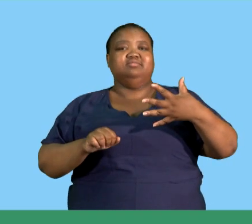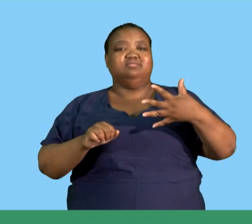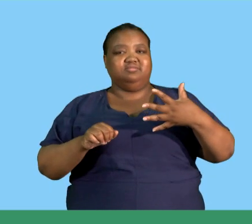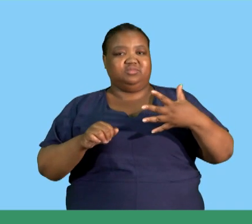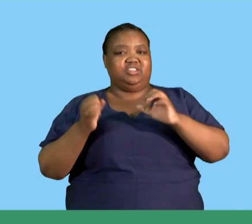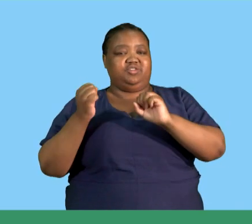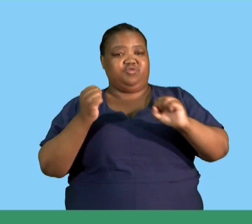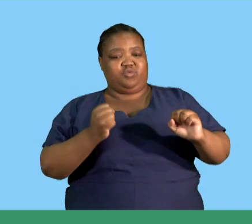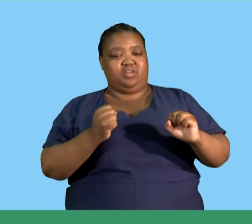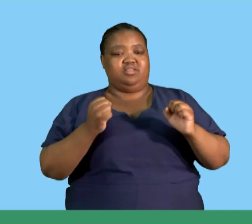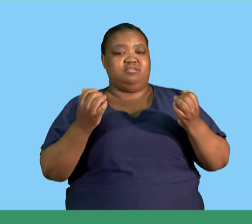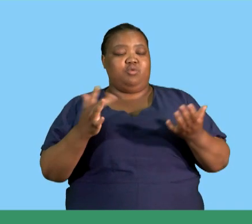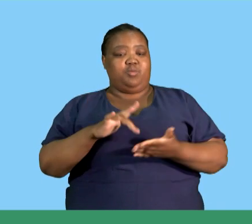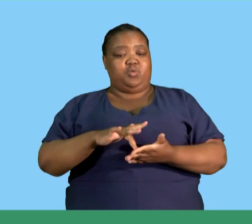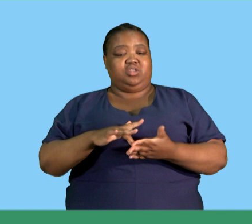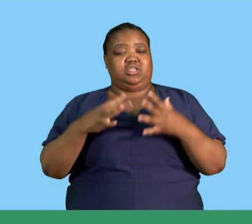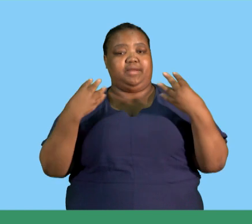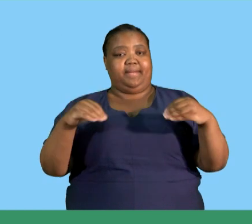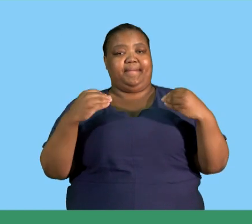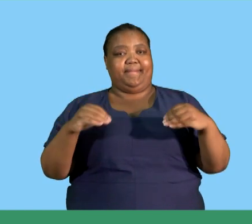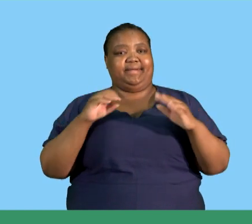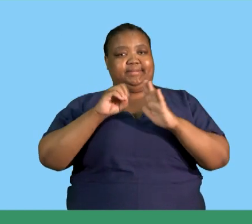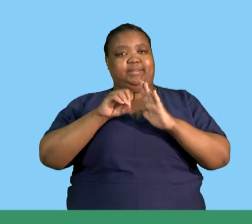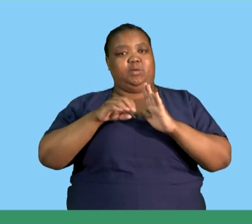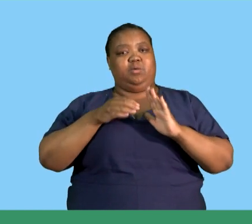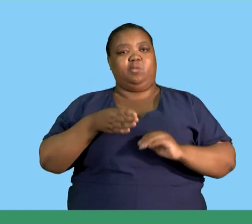5 forces determine the competitive strength or